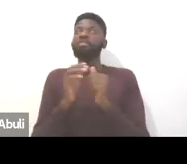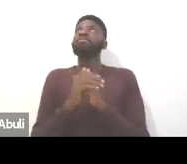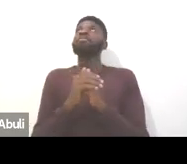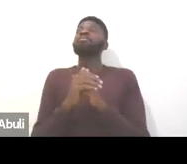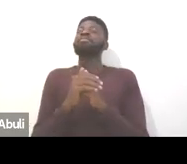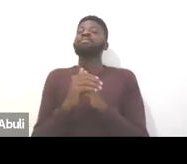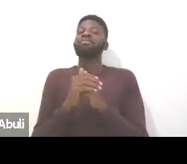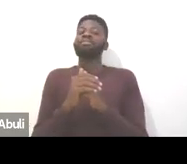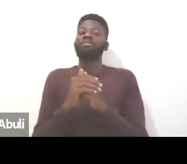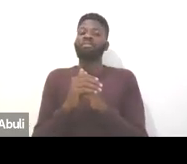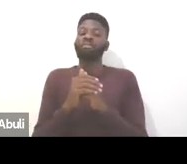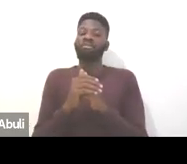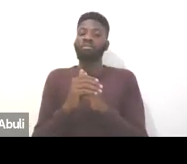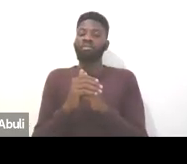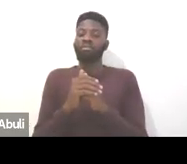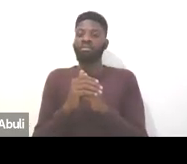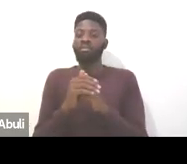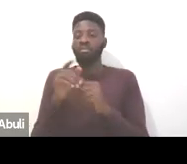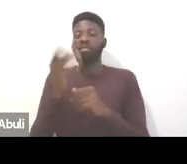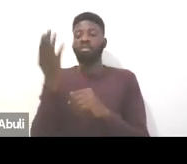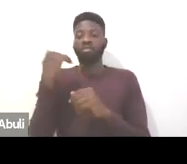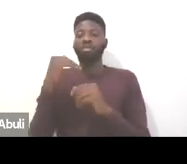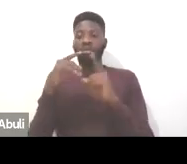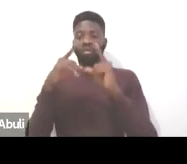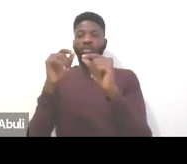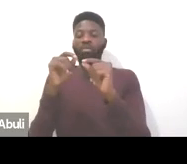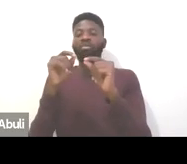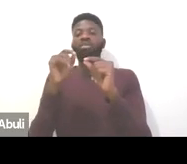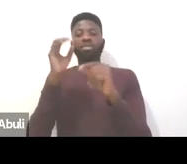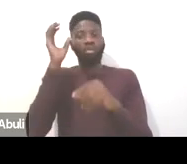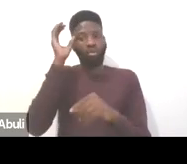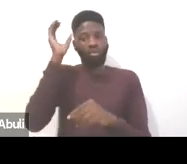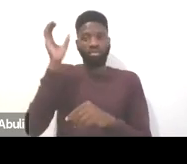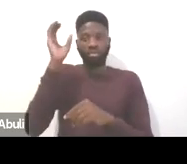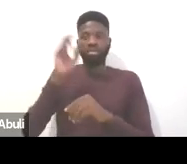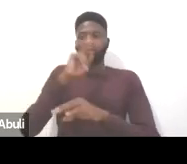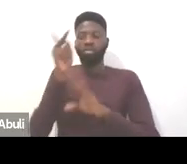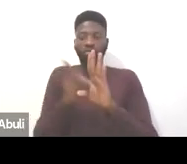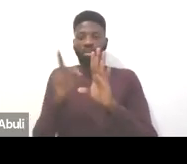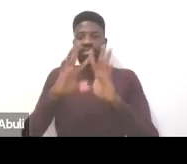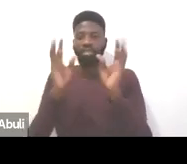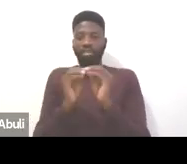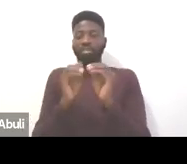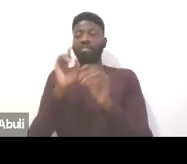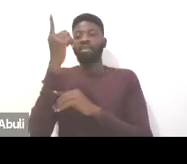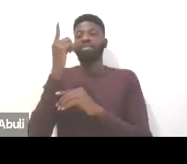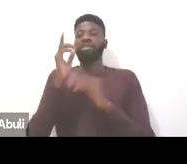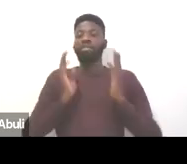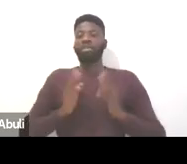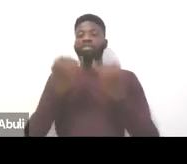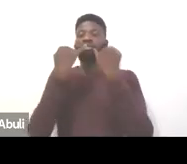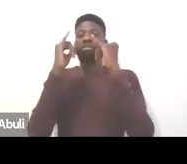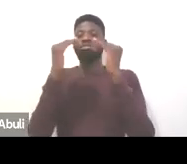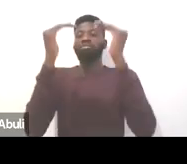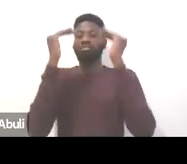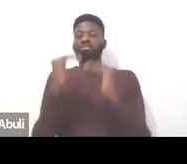say last class you said you introduced the concept of the profile summary, which will be after the bio data. Yes. So to save time